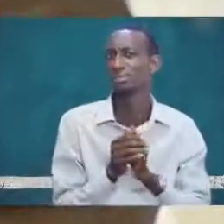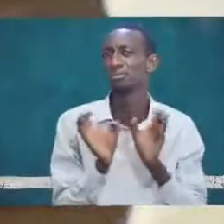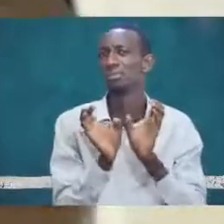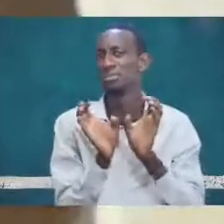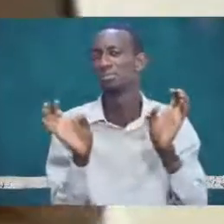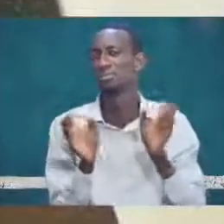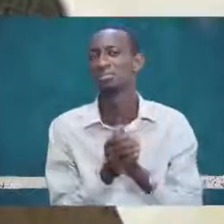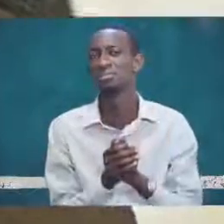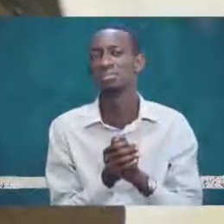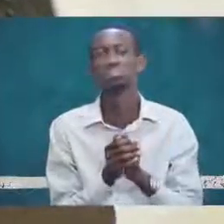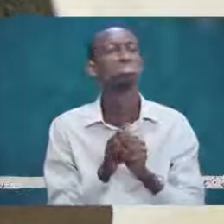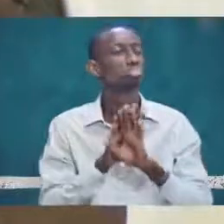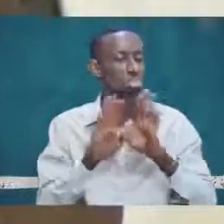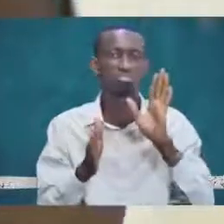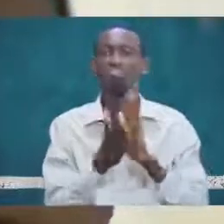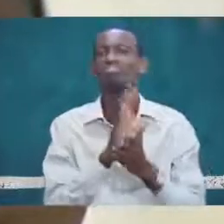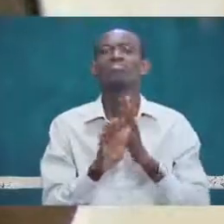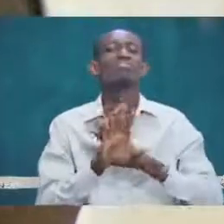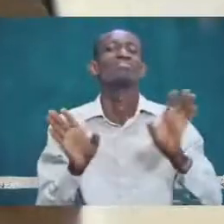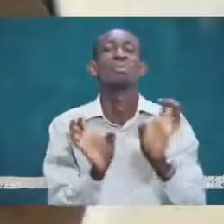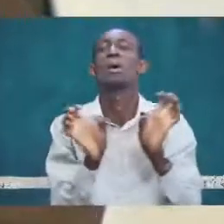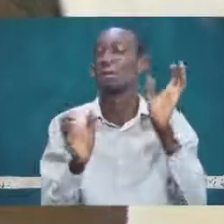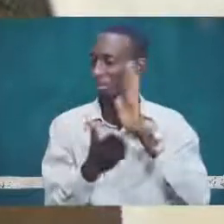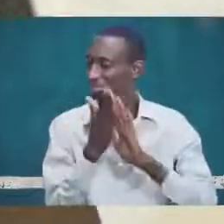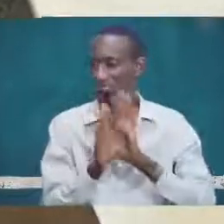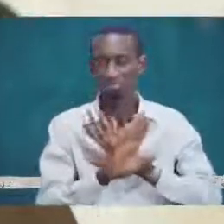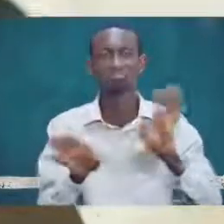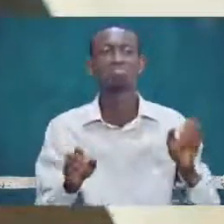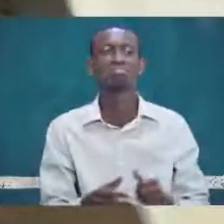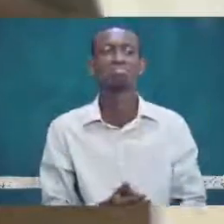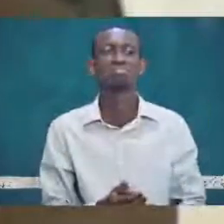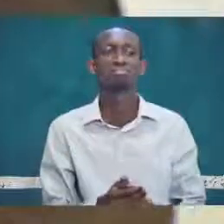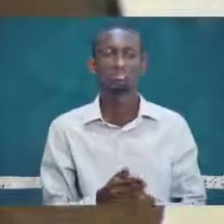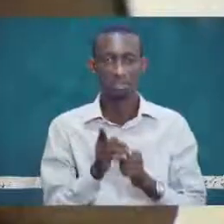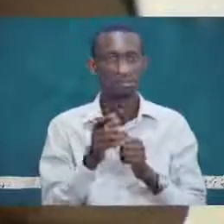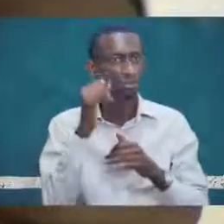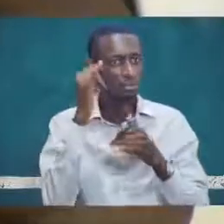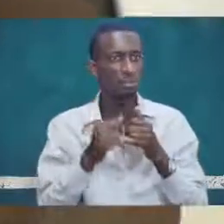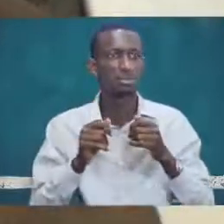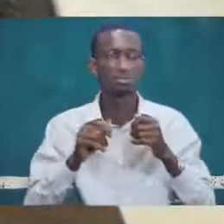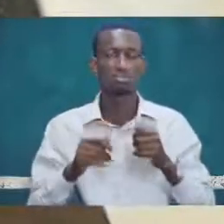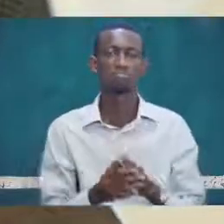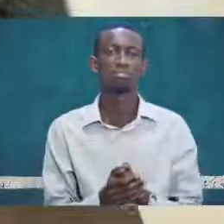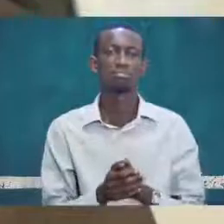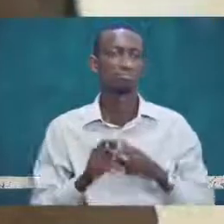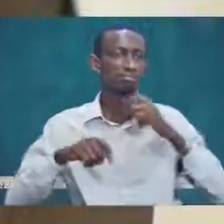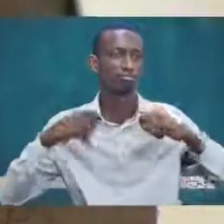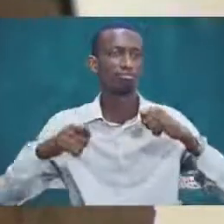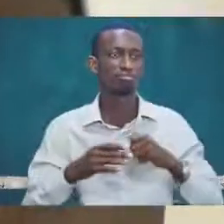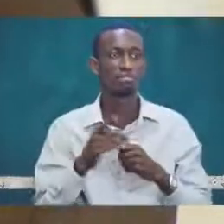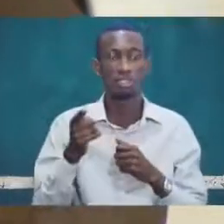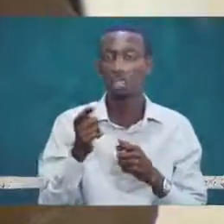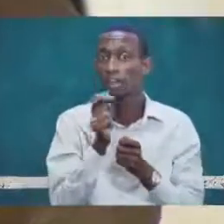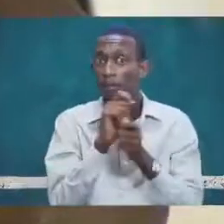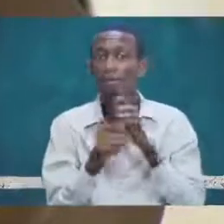decomposition has completed. So that indicates the end of the reaction. So it is changing to